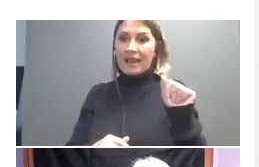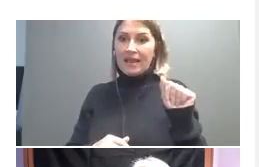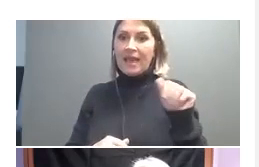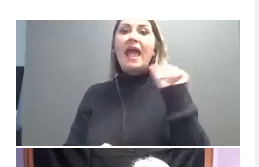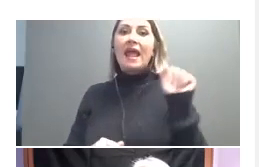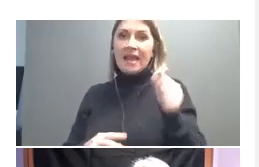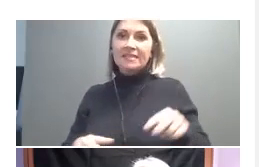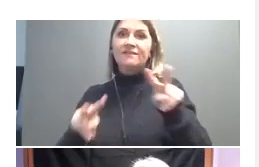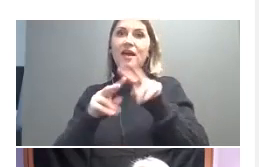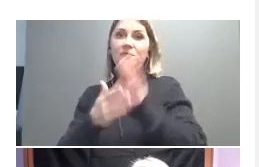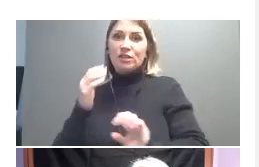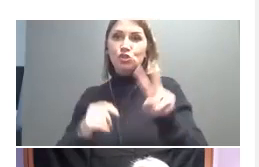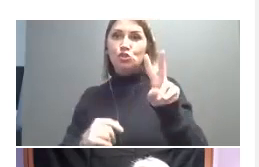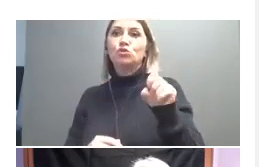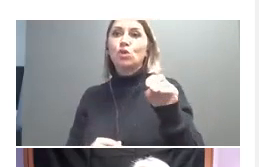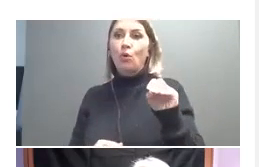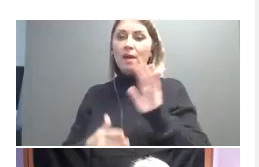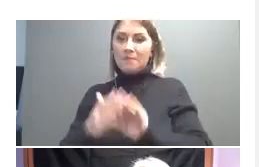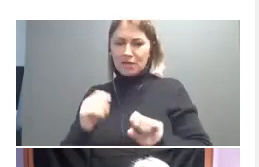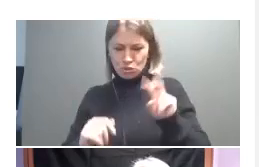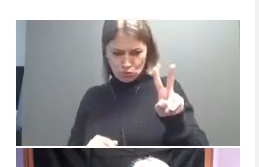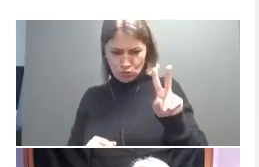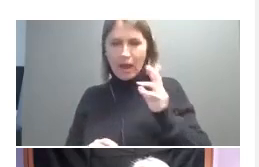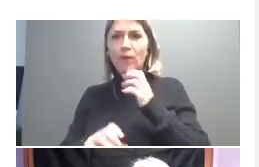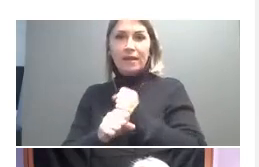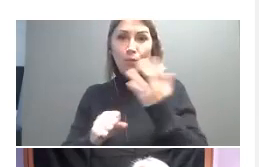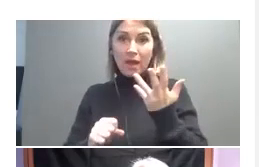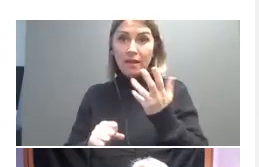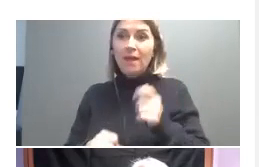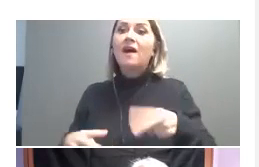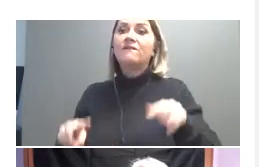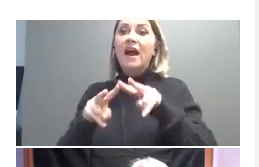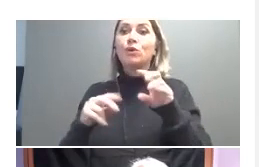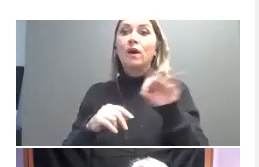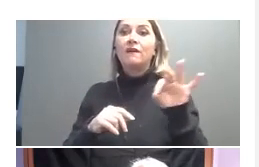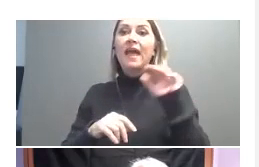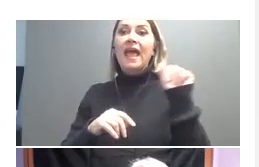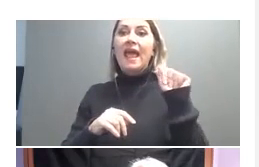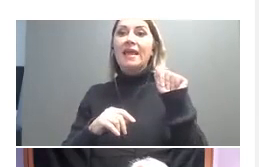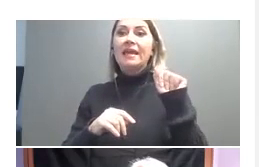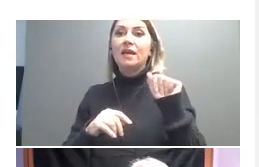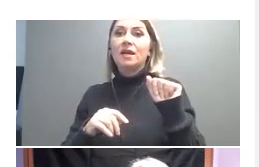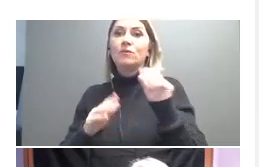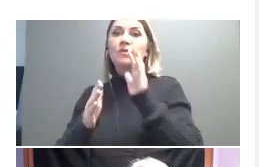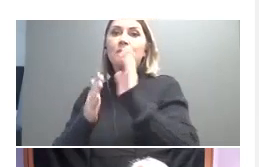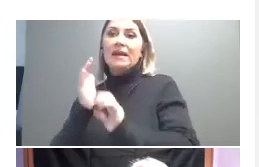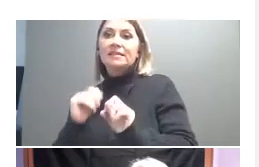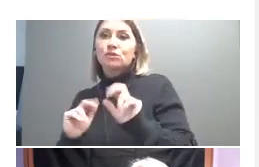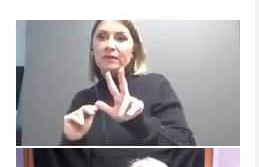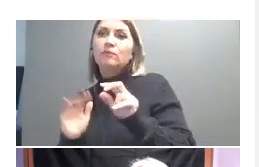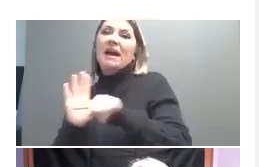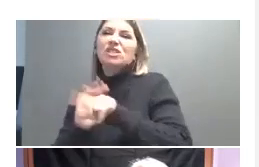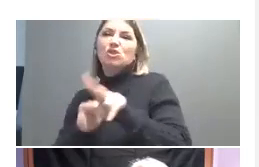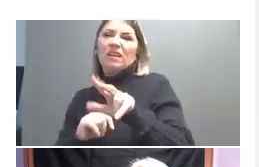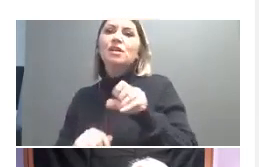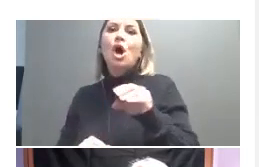value of -2. So -1 plus -2, I get a value of A with a value of -3. Now,